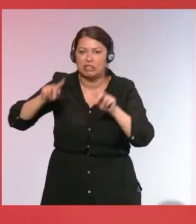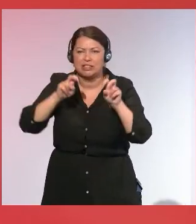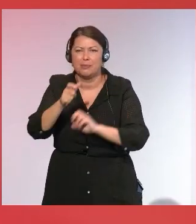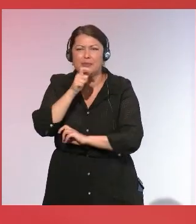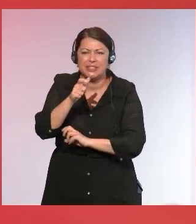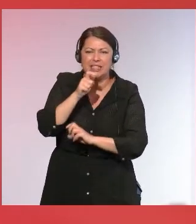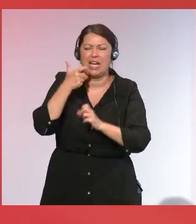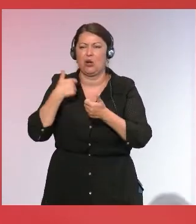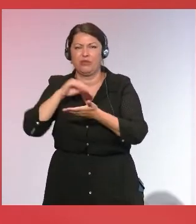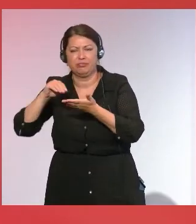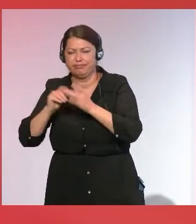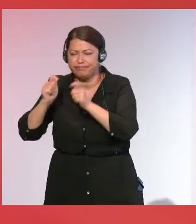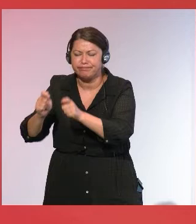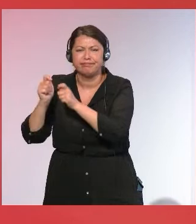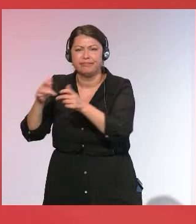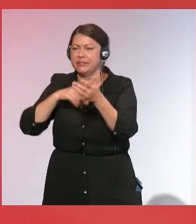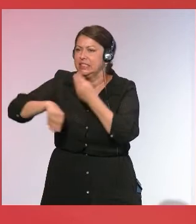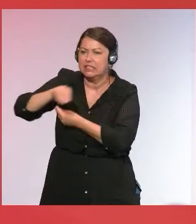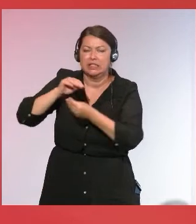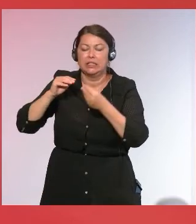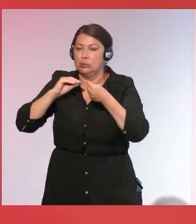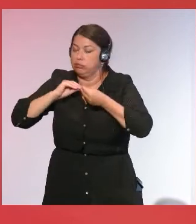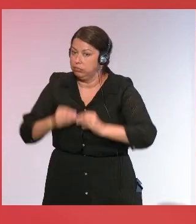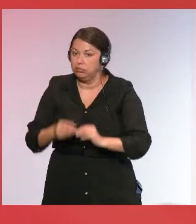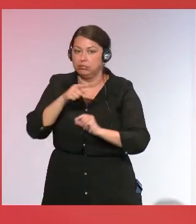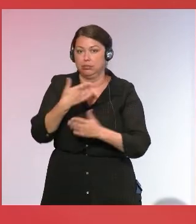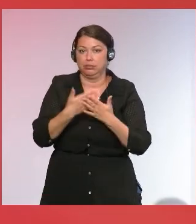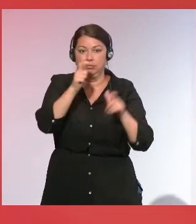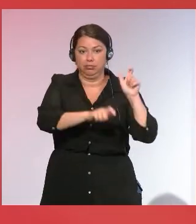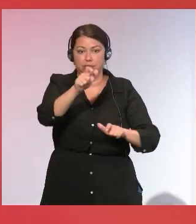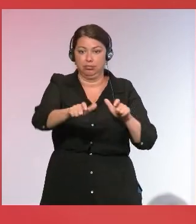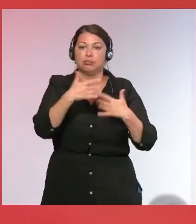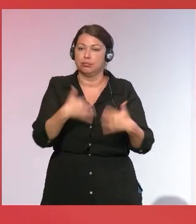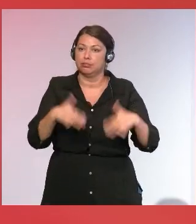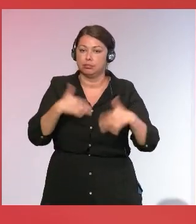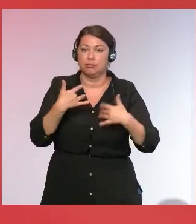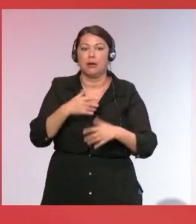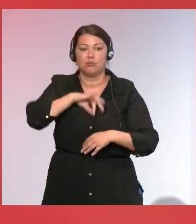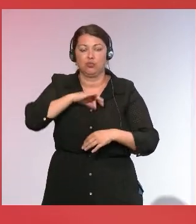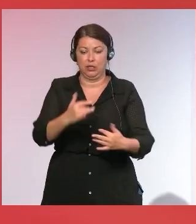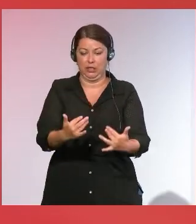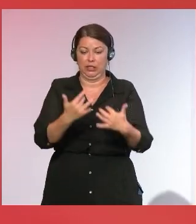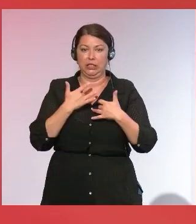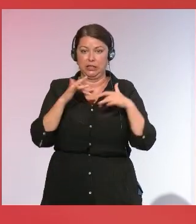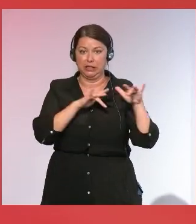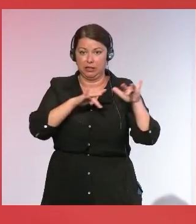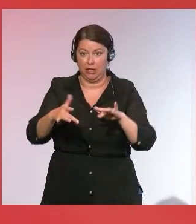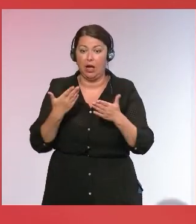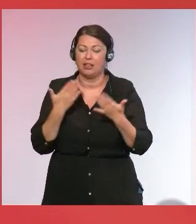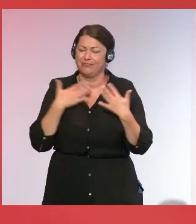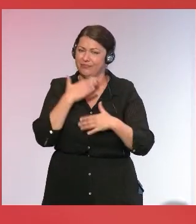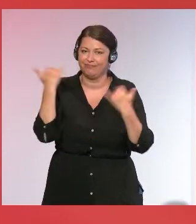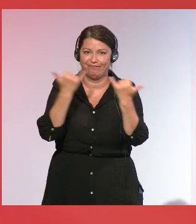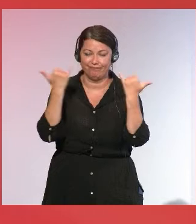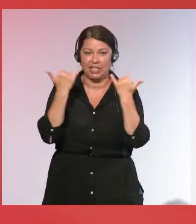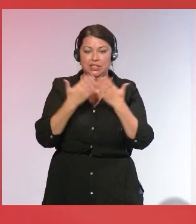It's very stressful, it's very traumatic. So they need support to deal with this. We also see when